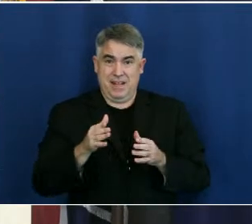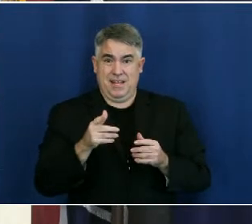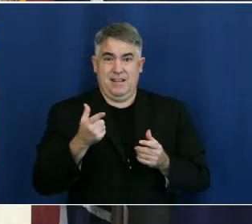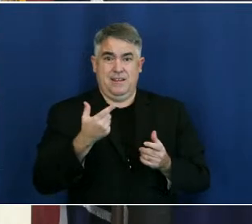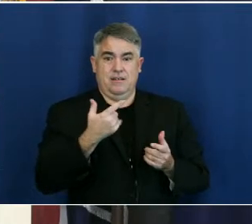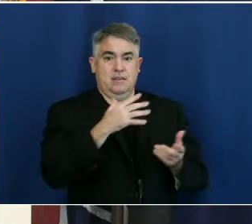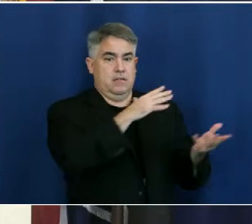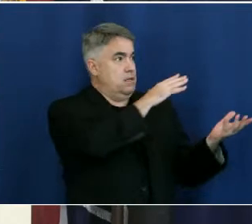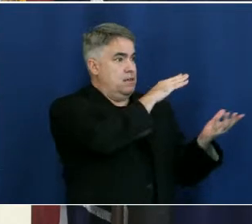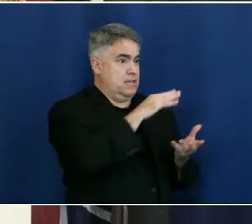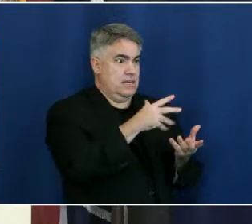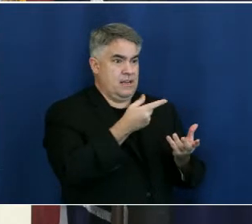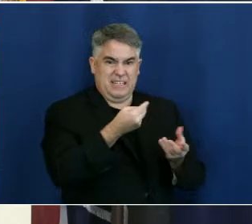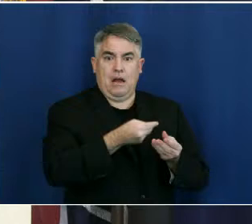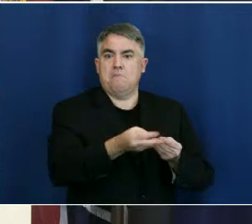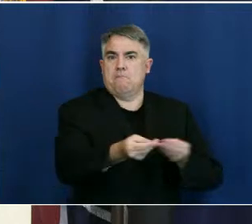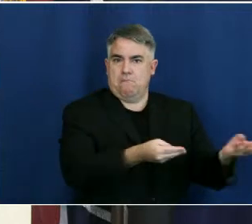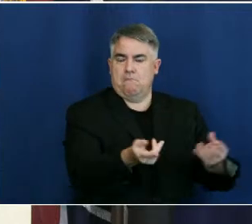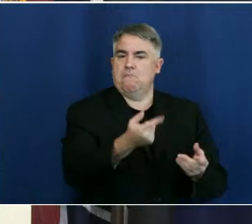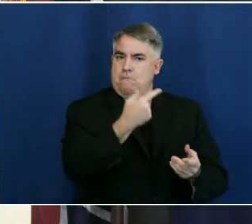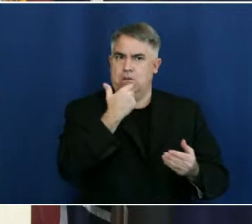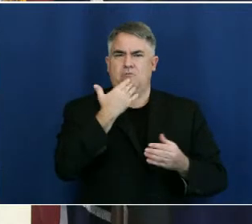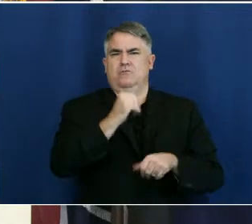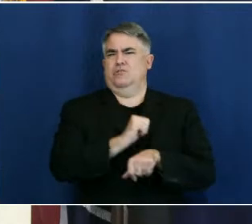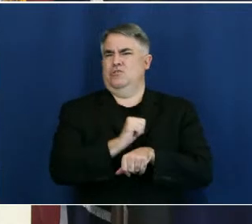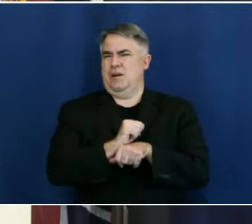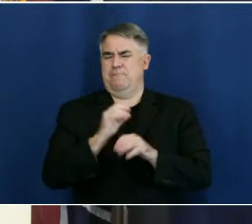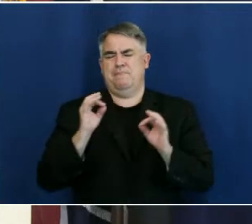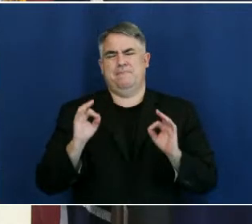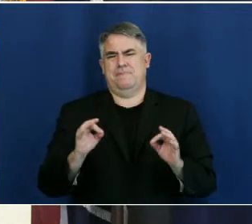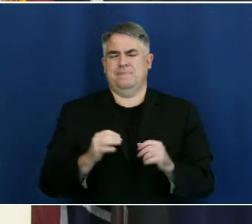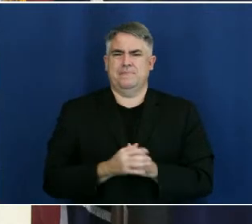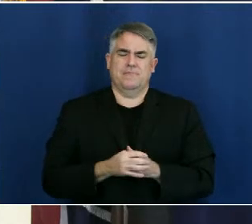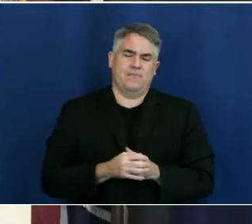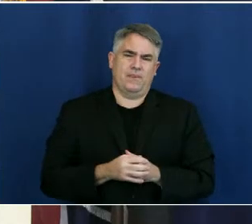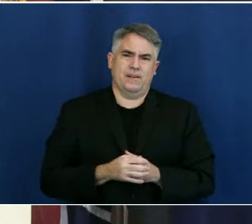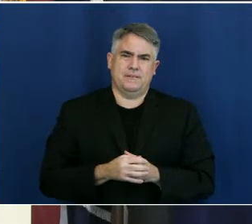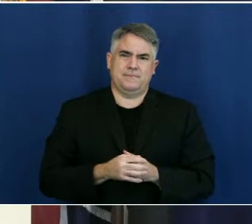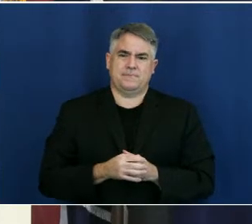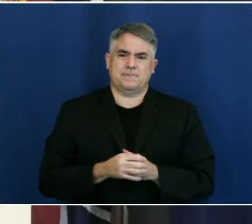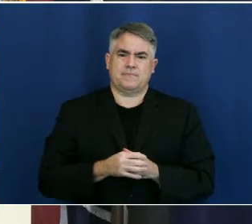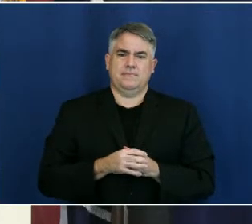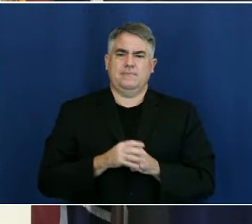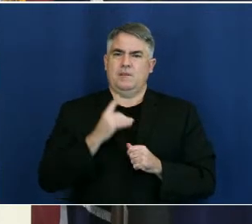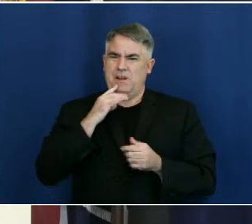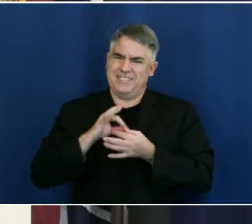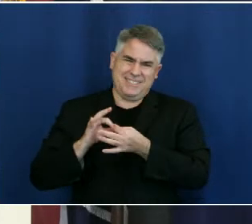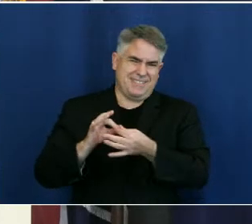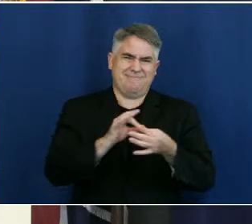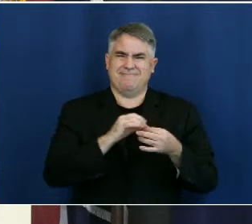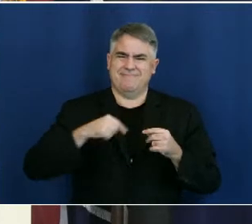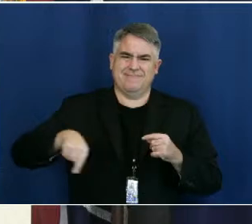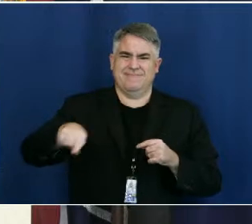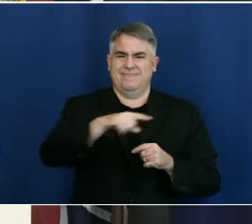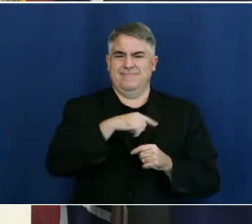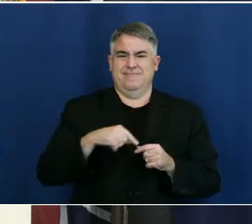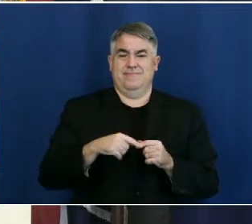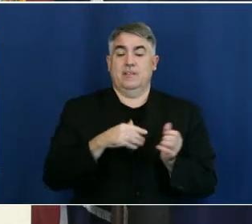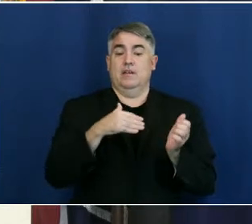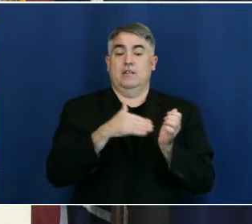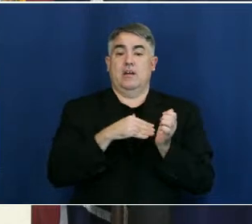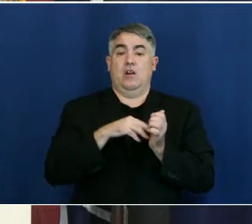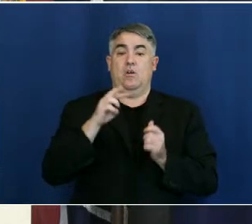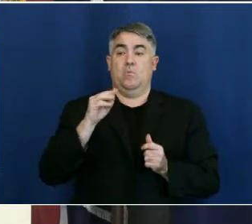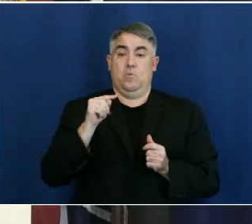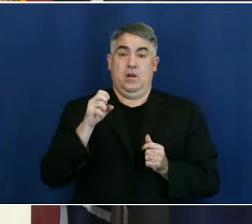that effort and working with all of our healthcare system providers who are getting vaccines. And so we want to continue to see us move